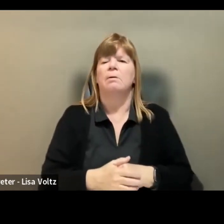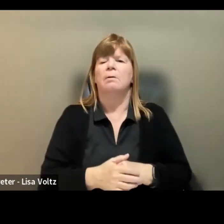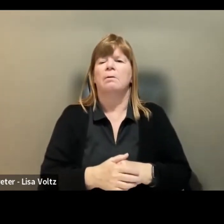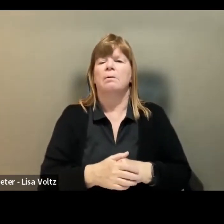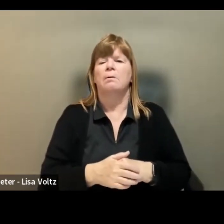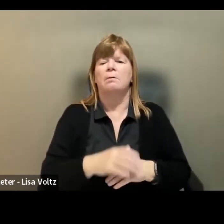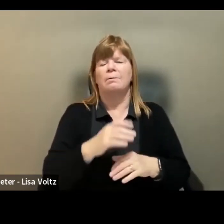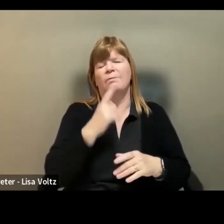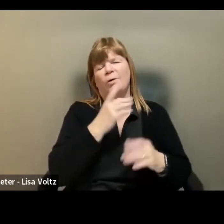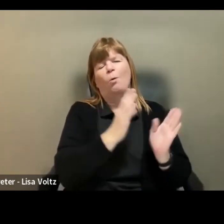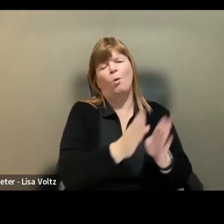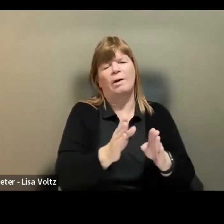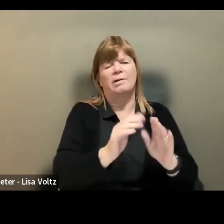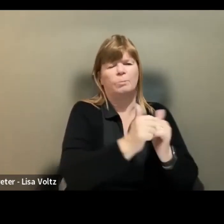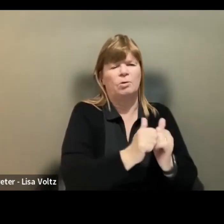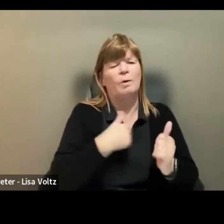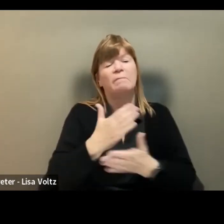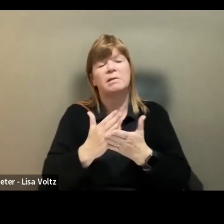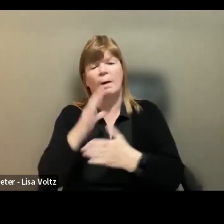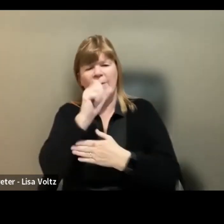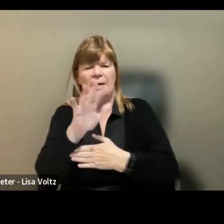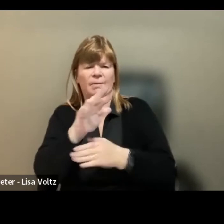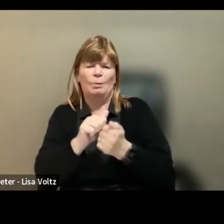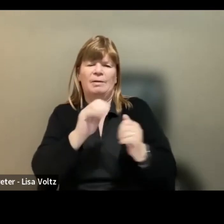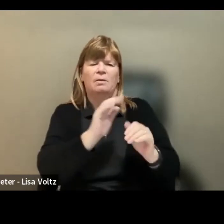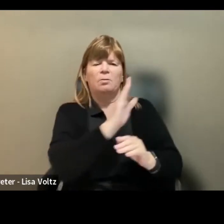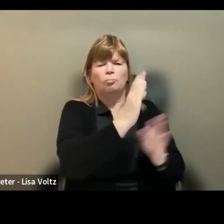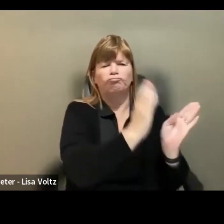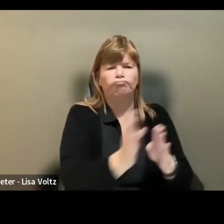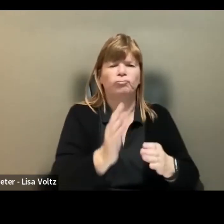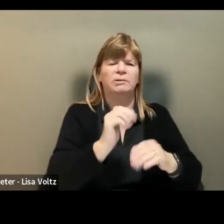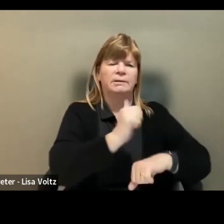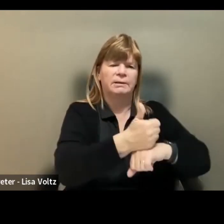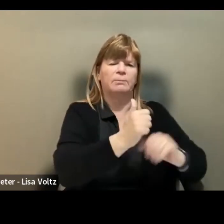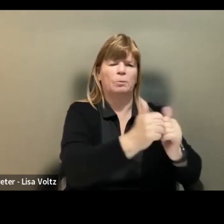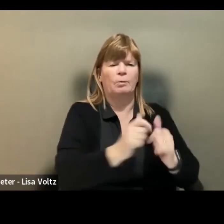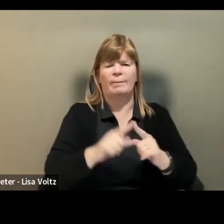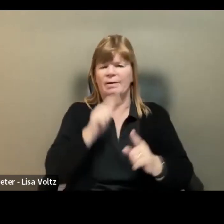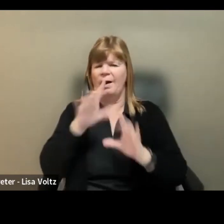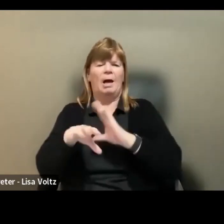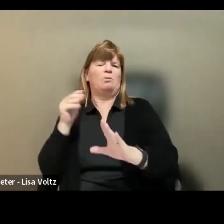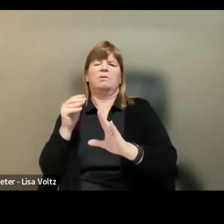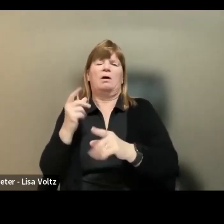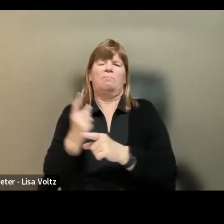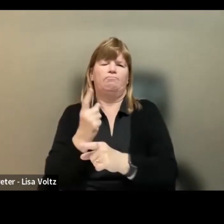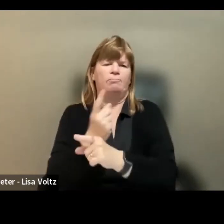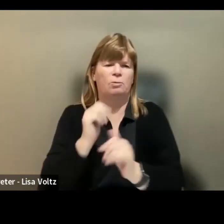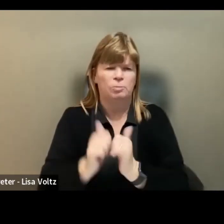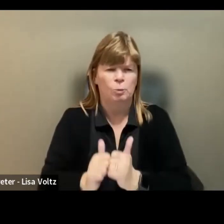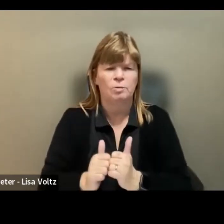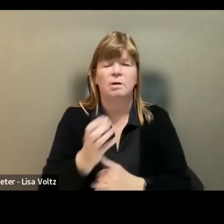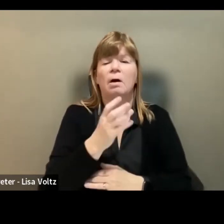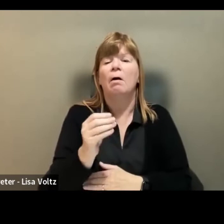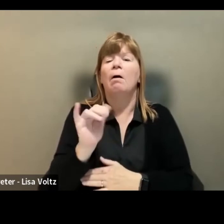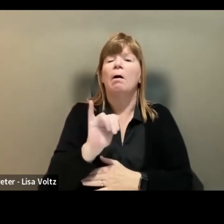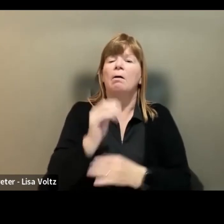of organized sports. We have some estimates within organized sports. We don't have good estimates outside of organized sports. It would also give us